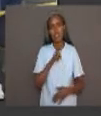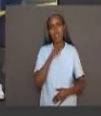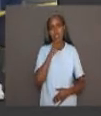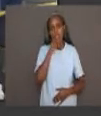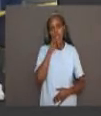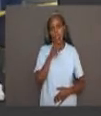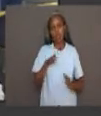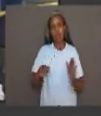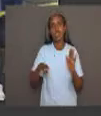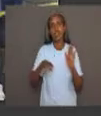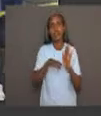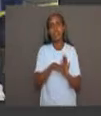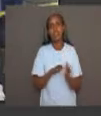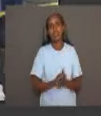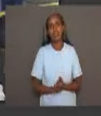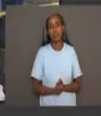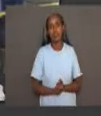true representation.